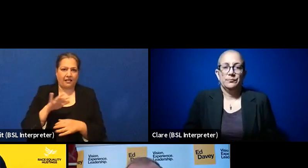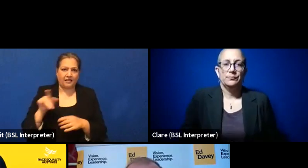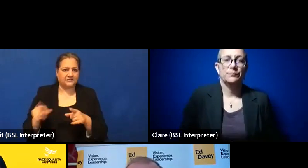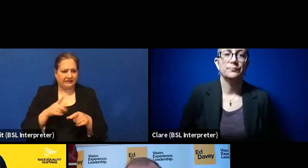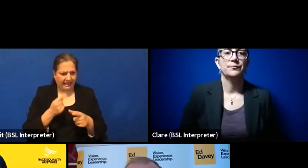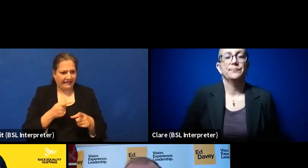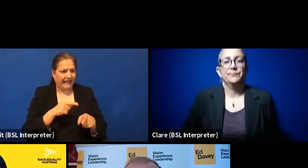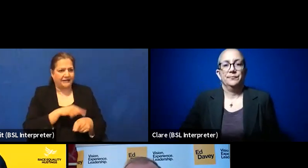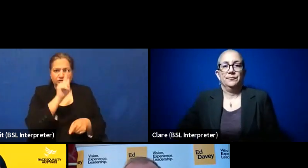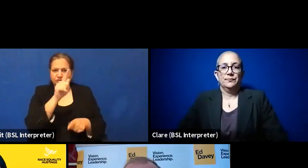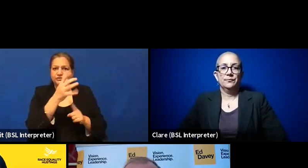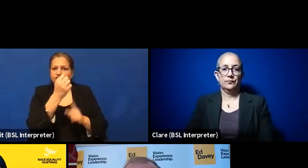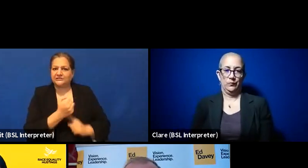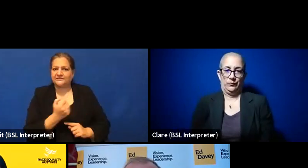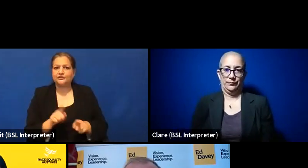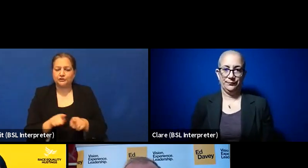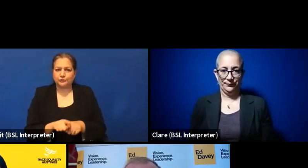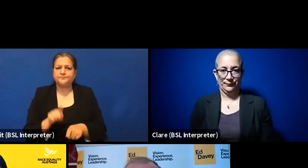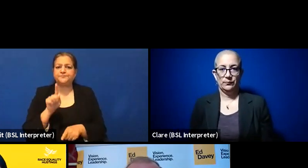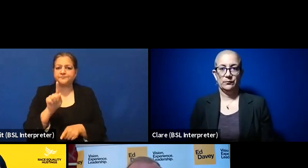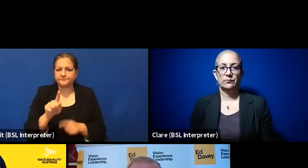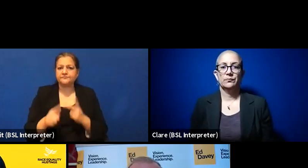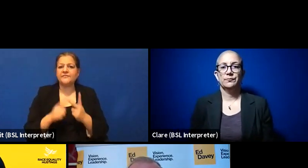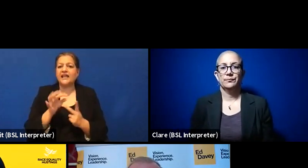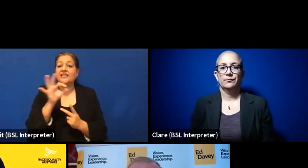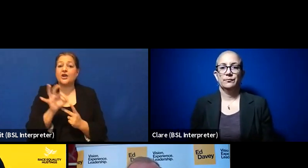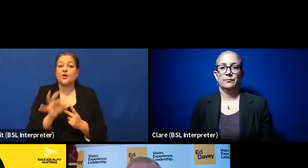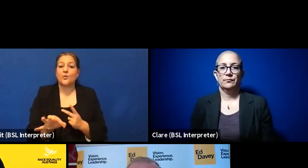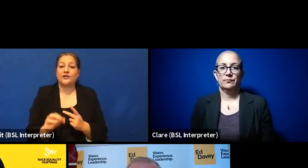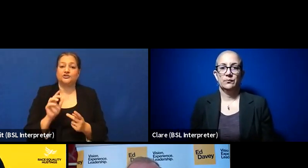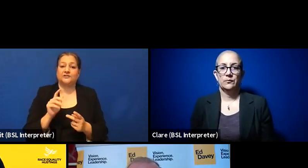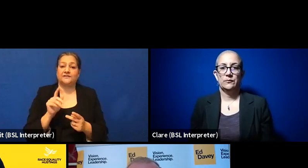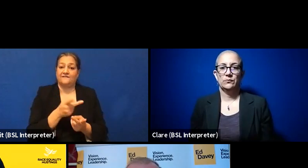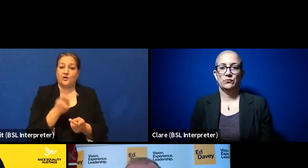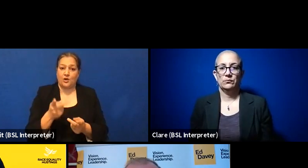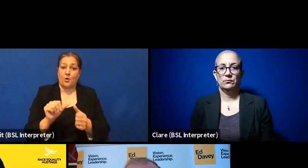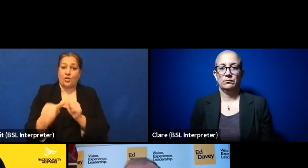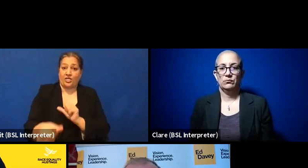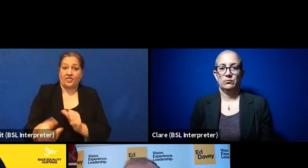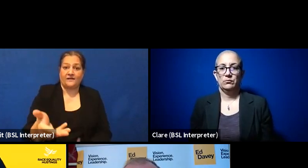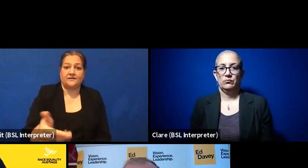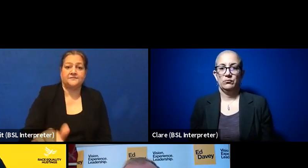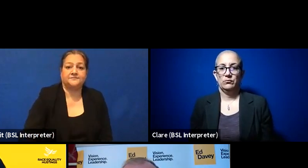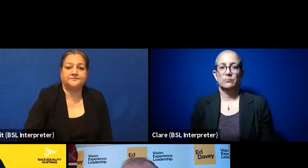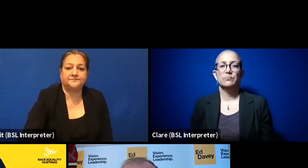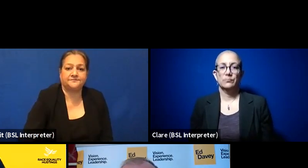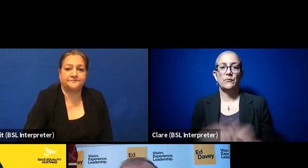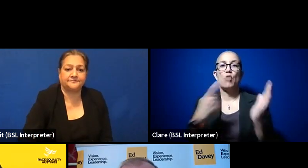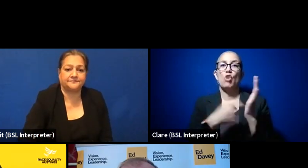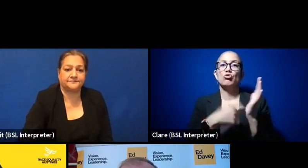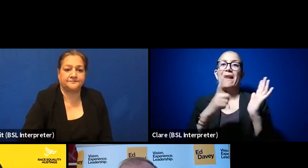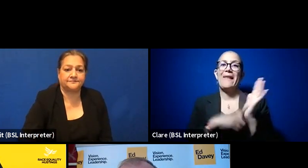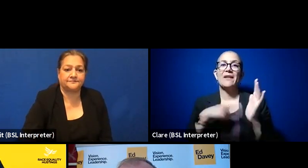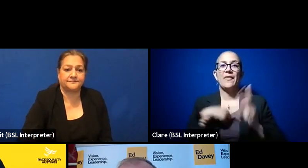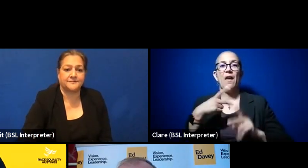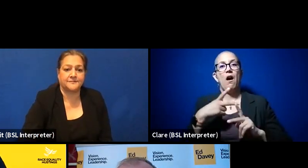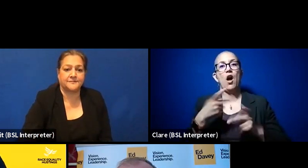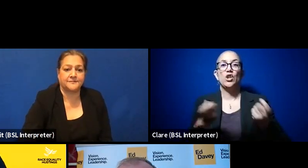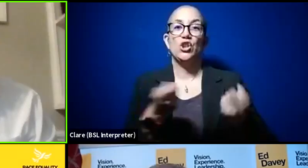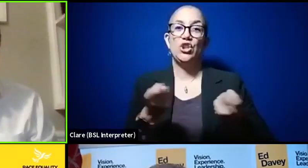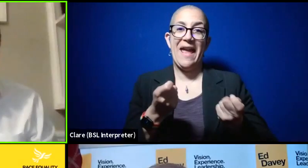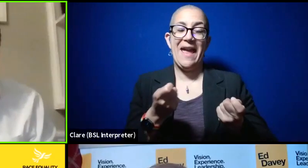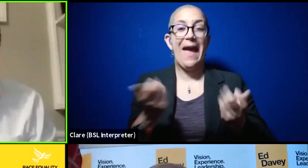it too. So here's another question for you both, and it's from Roderick Lynch, our chair and host this evening. So I clearly